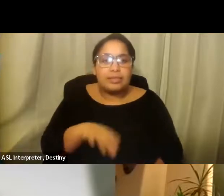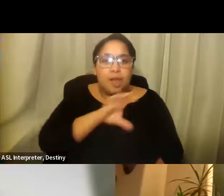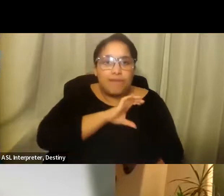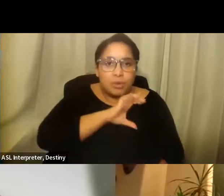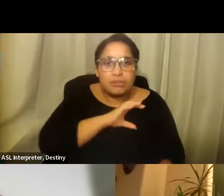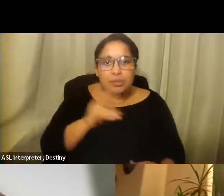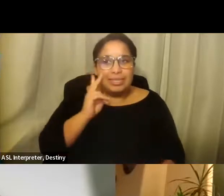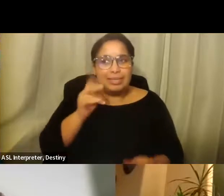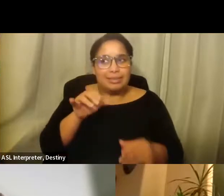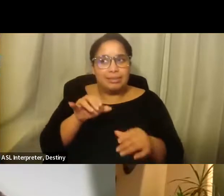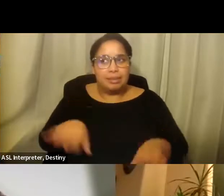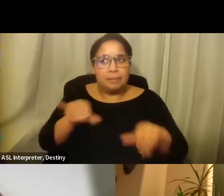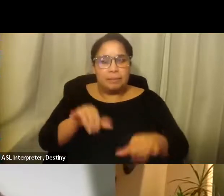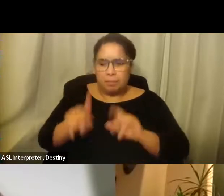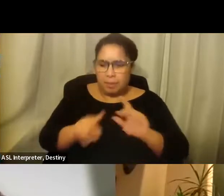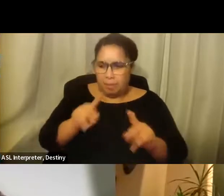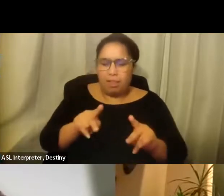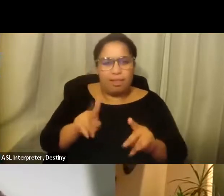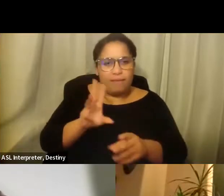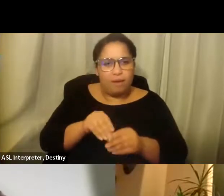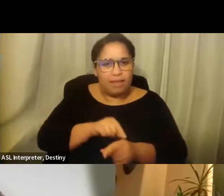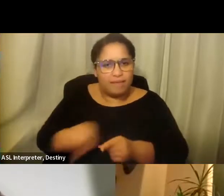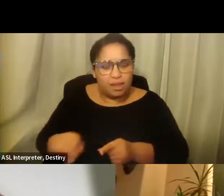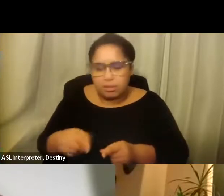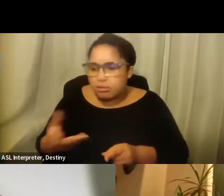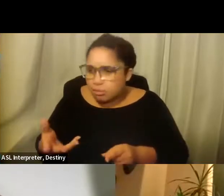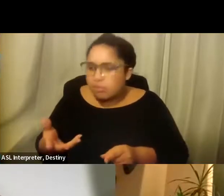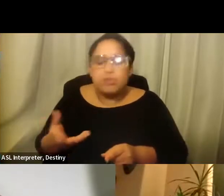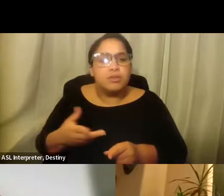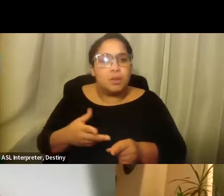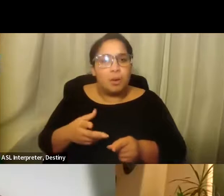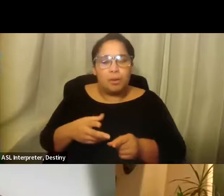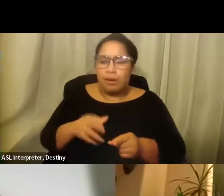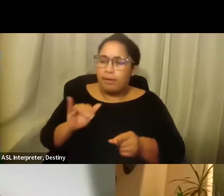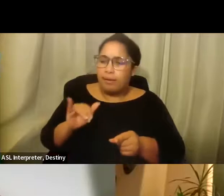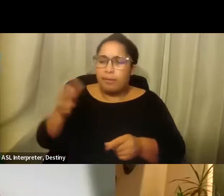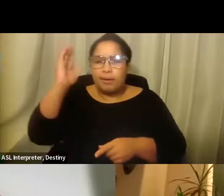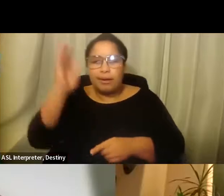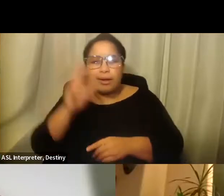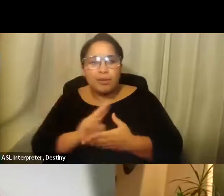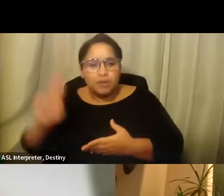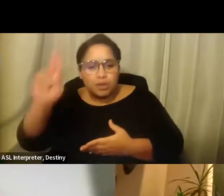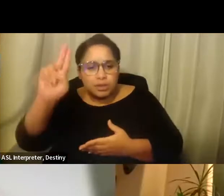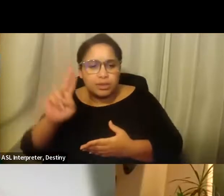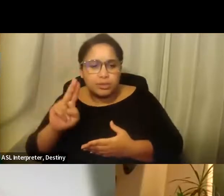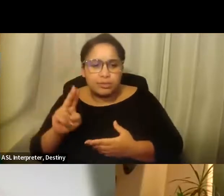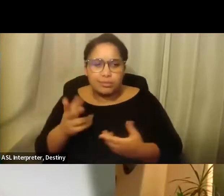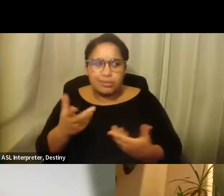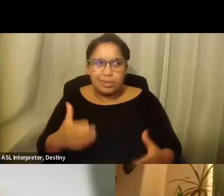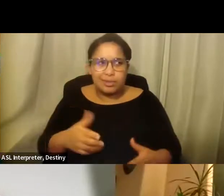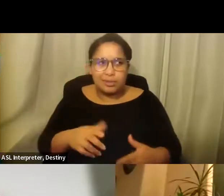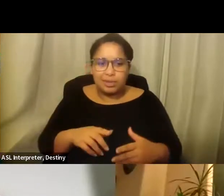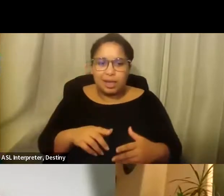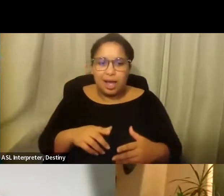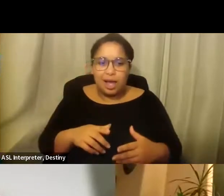people. And so what we're finding is that, we're presenting at universities. I didn't want to start presenting at high